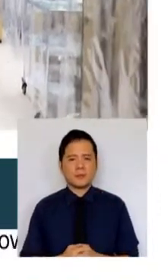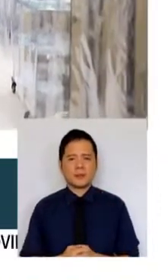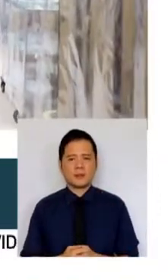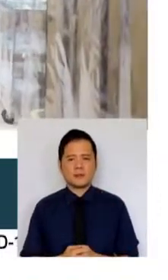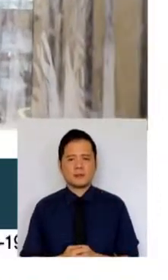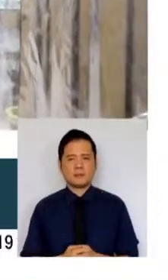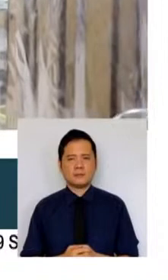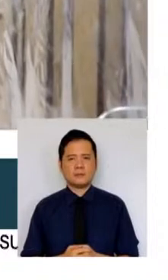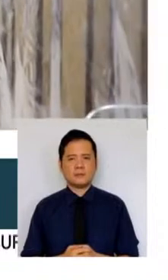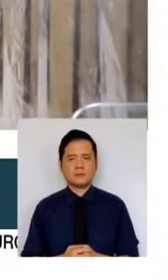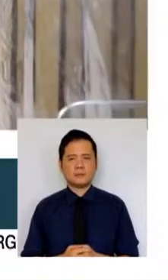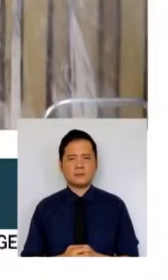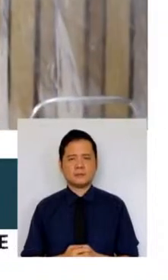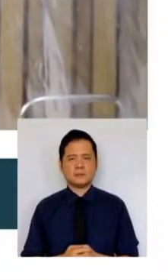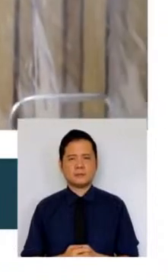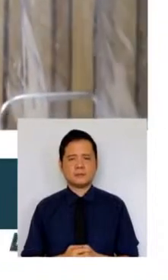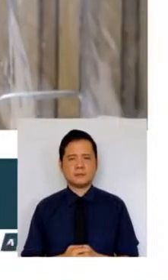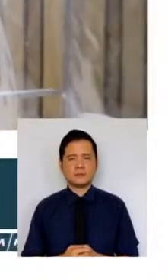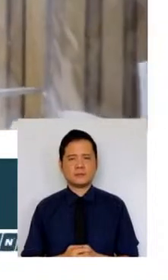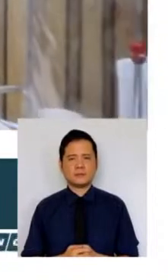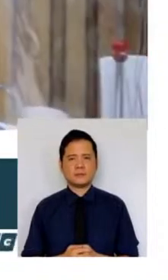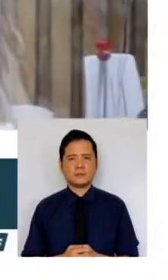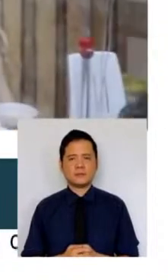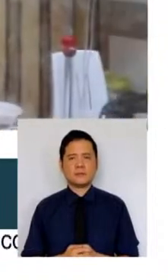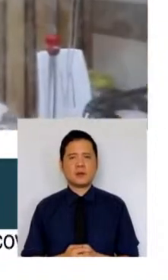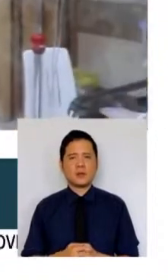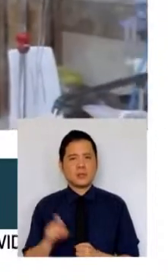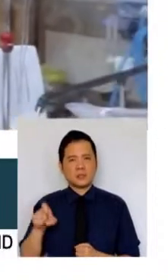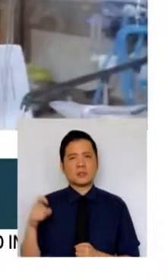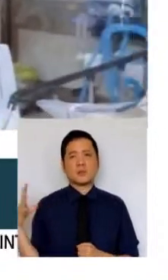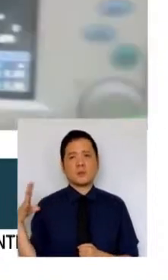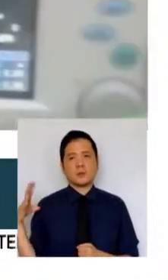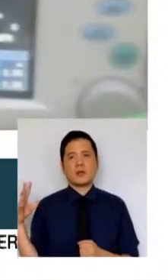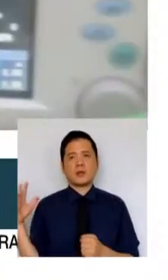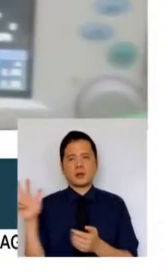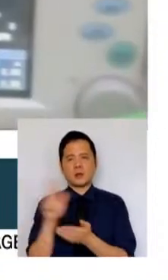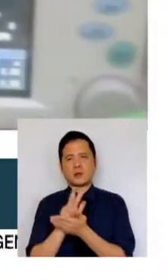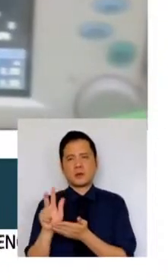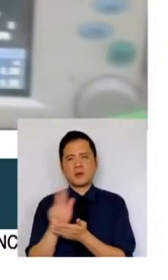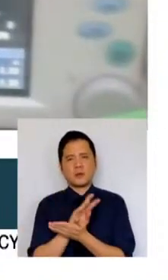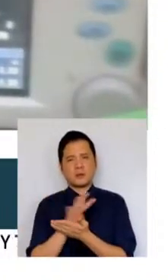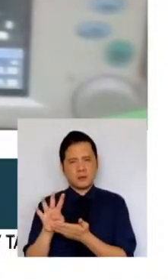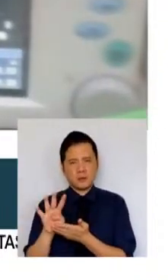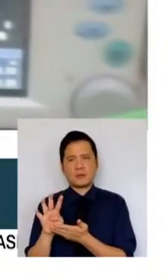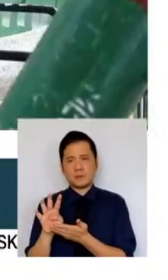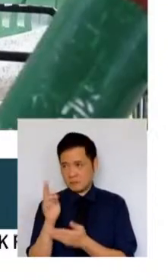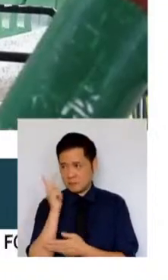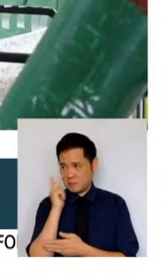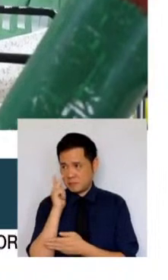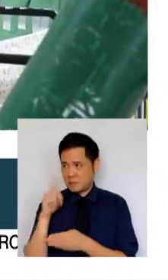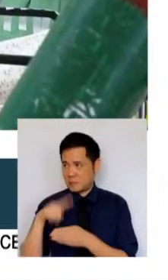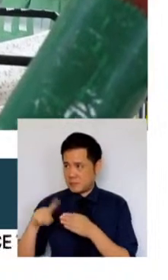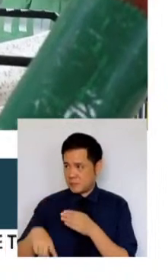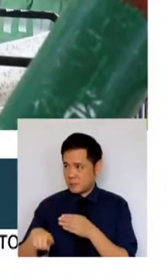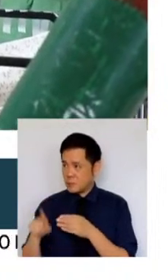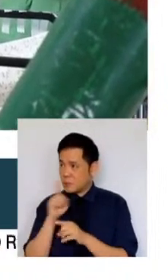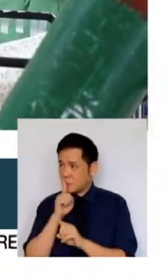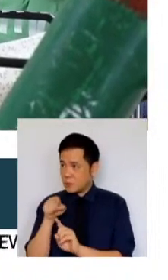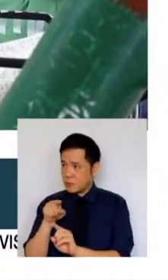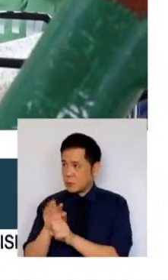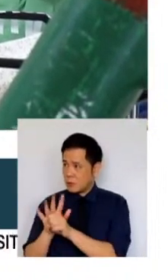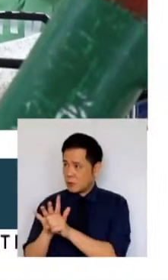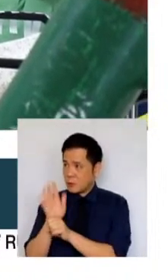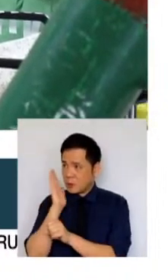it's still not dominant. I think in about 3 to 4 weeks, as predicted, the Omicron will be dominant in terms of 50%